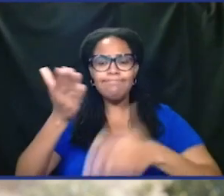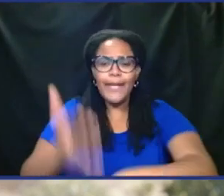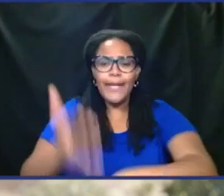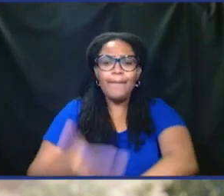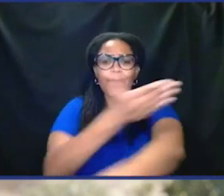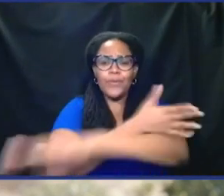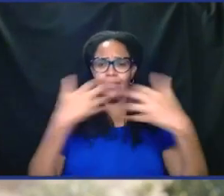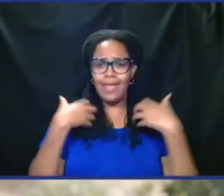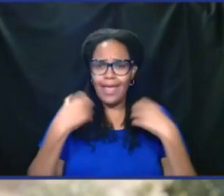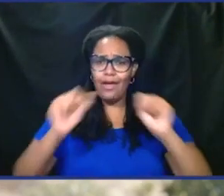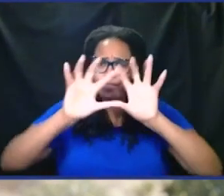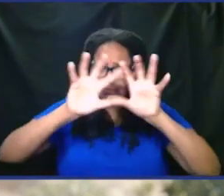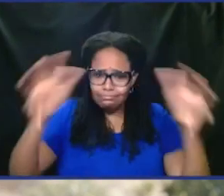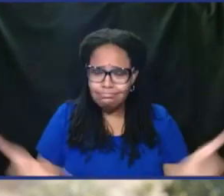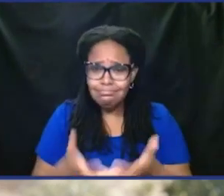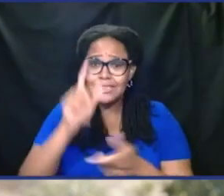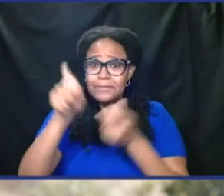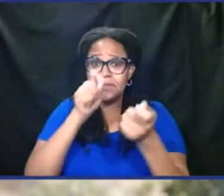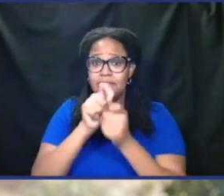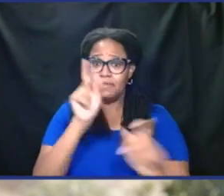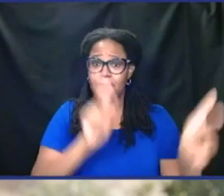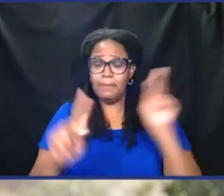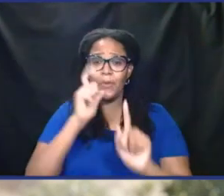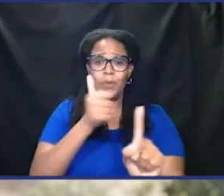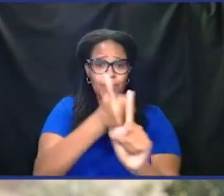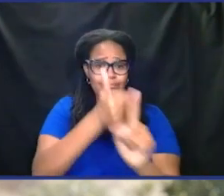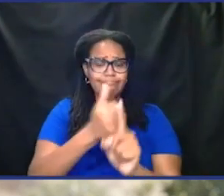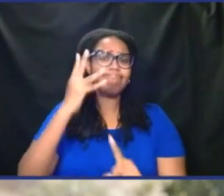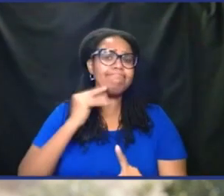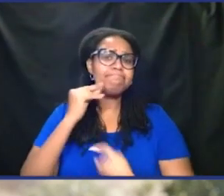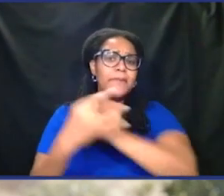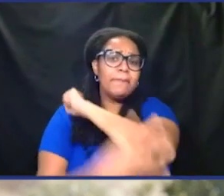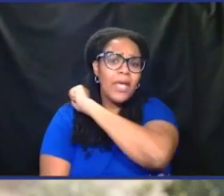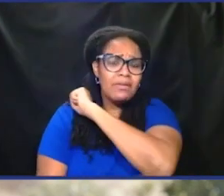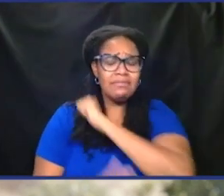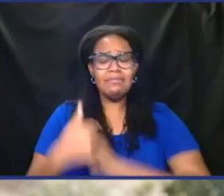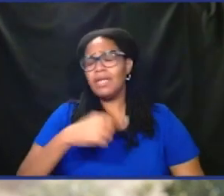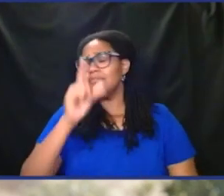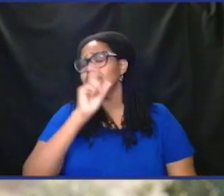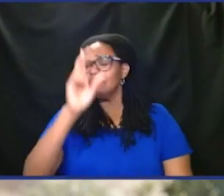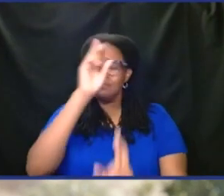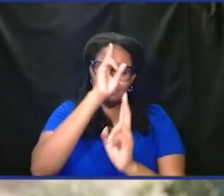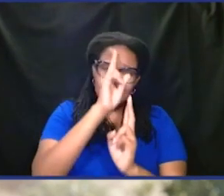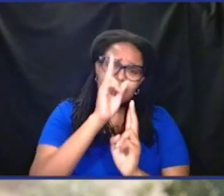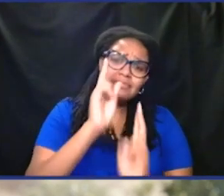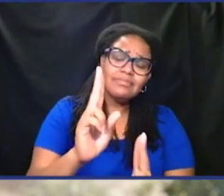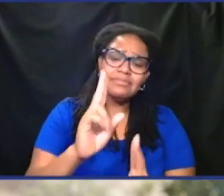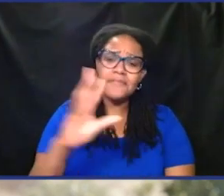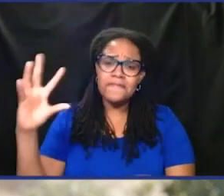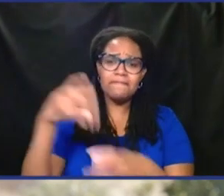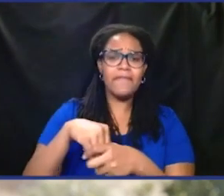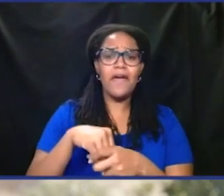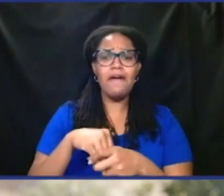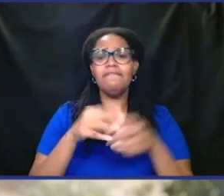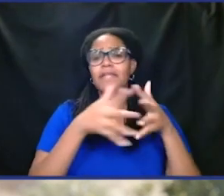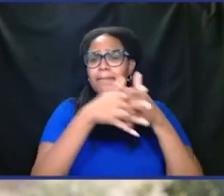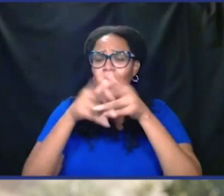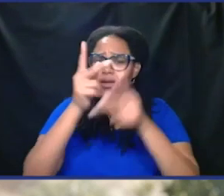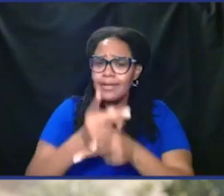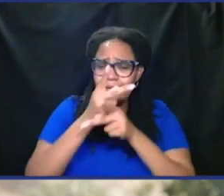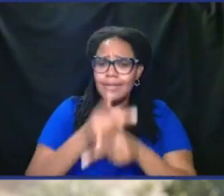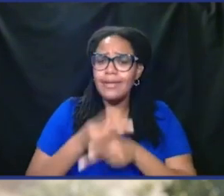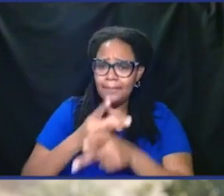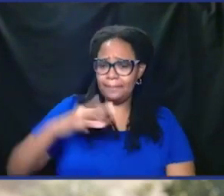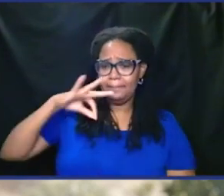world, especially for people affected by poverty. I am so honored to be a part of Americares Airlift Benefit